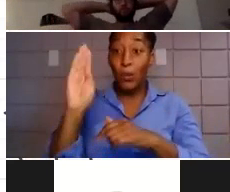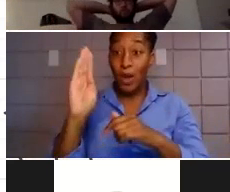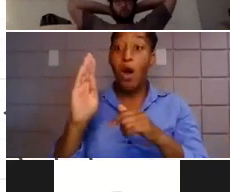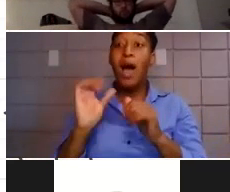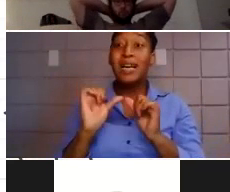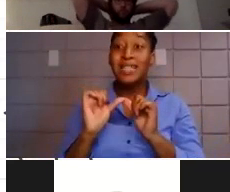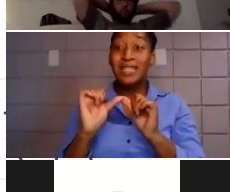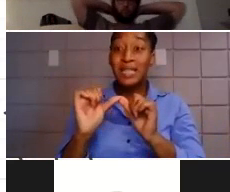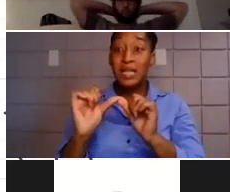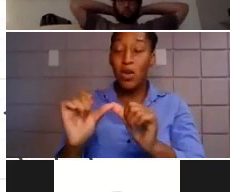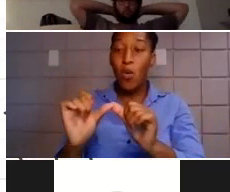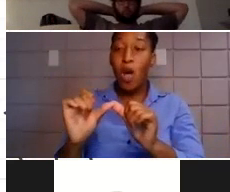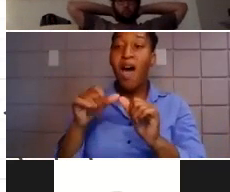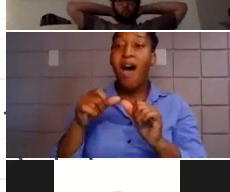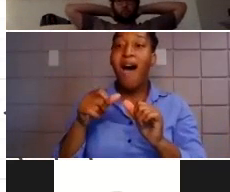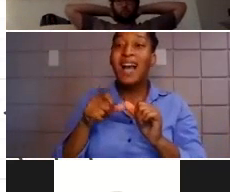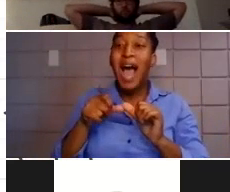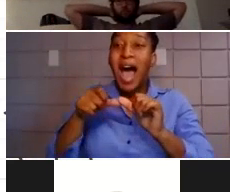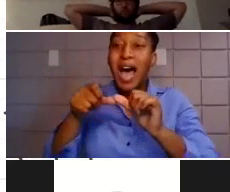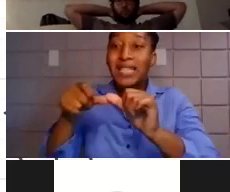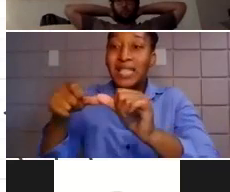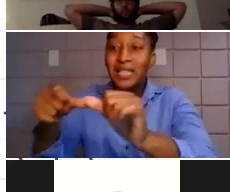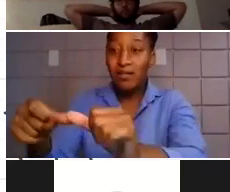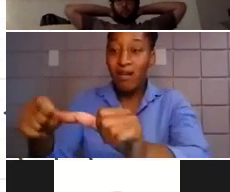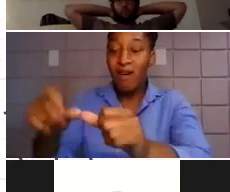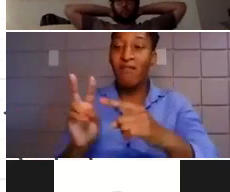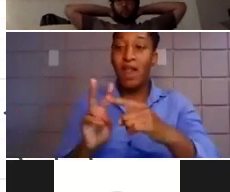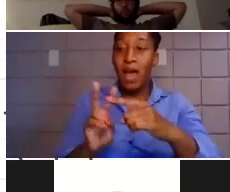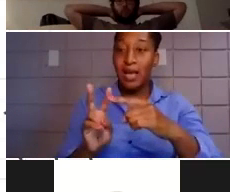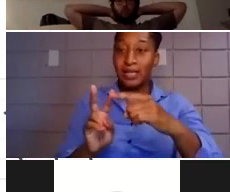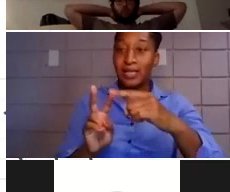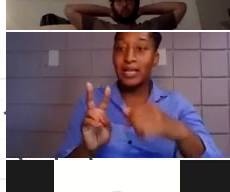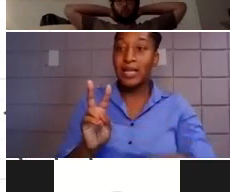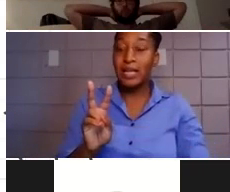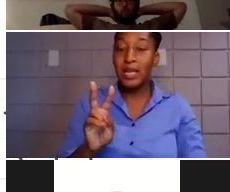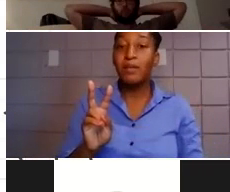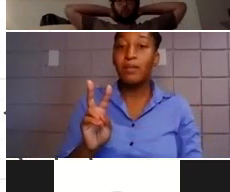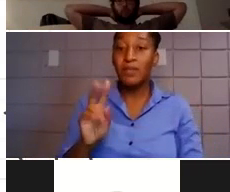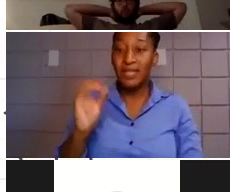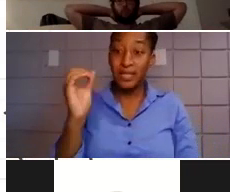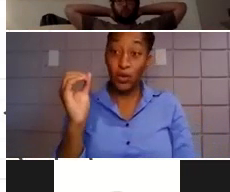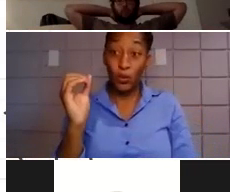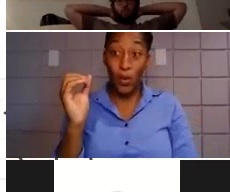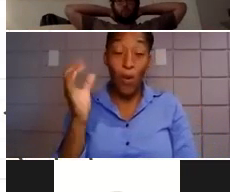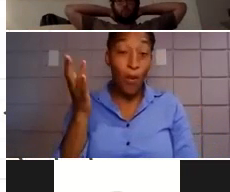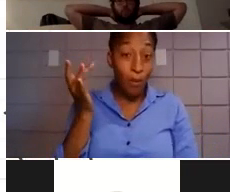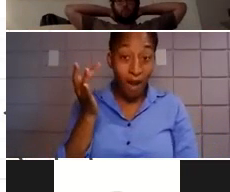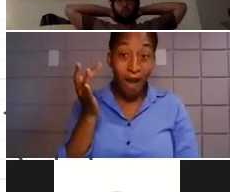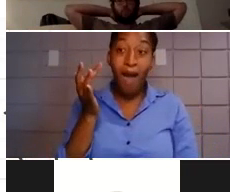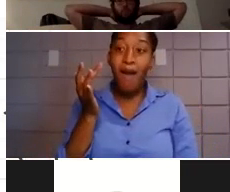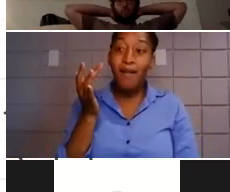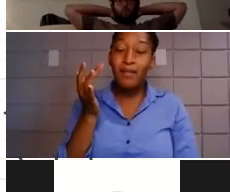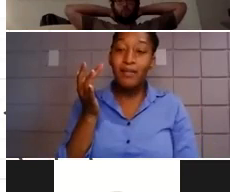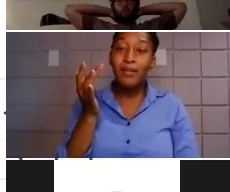right. So that's what we need to understand when we're dealing with a two-dimensional